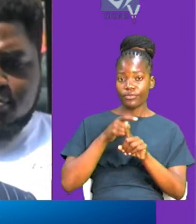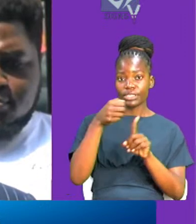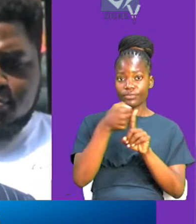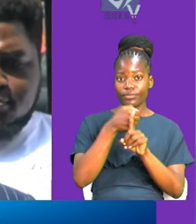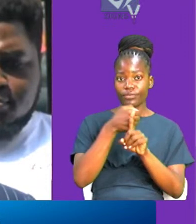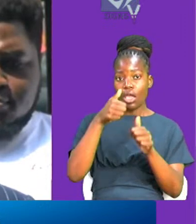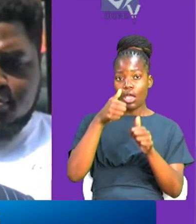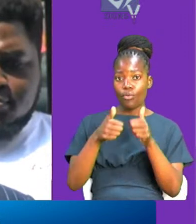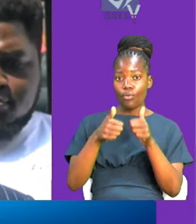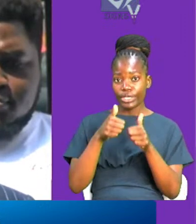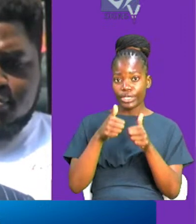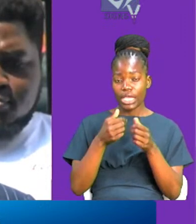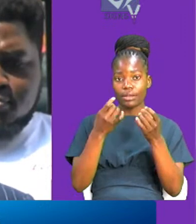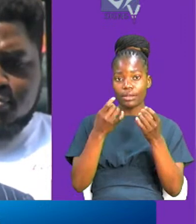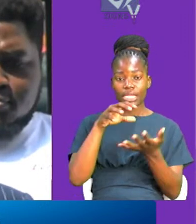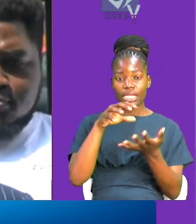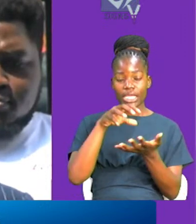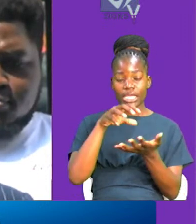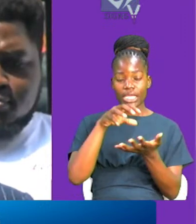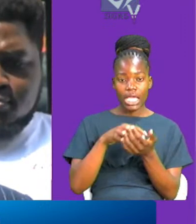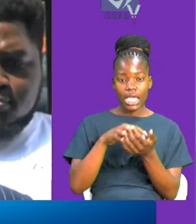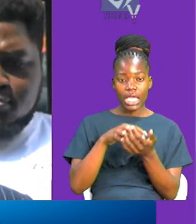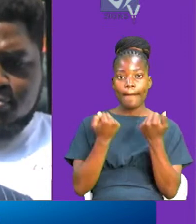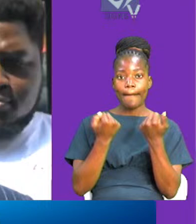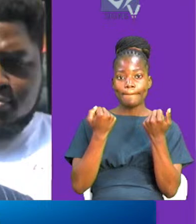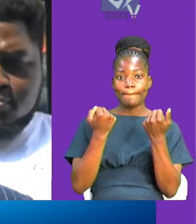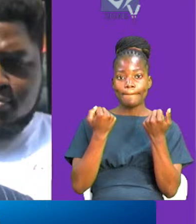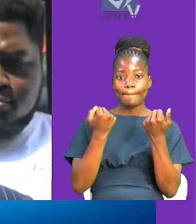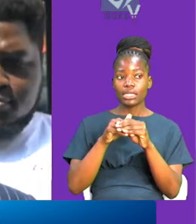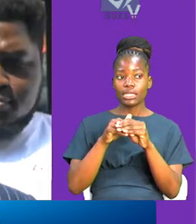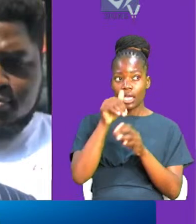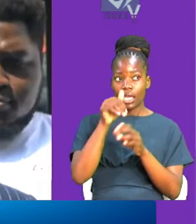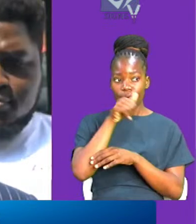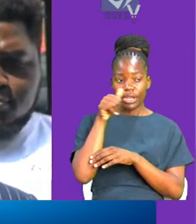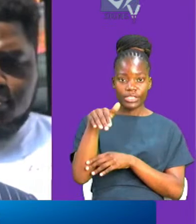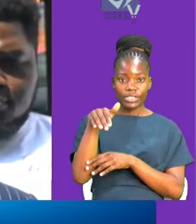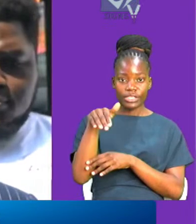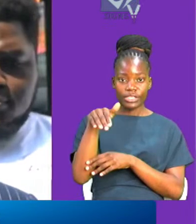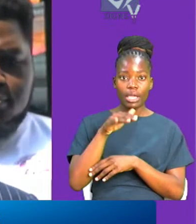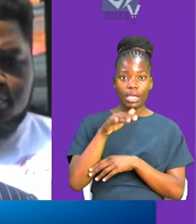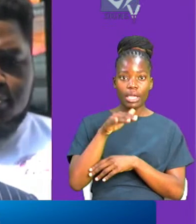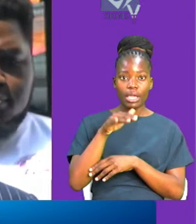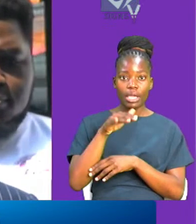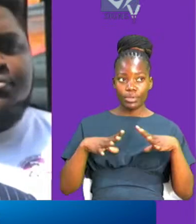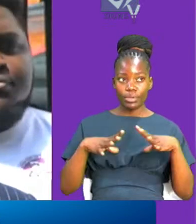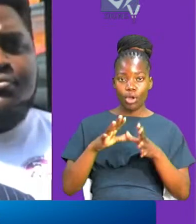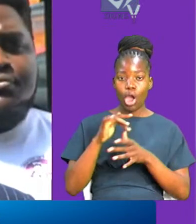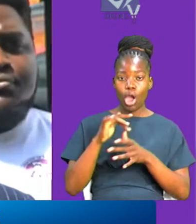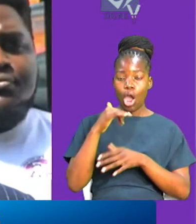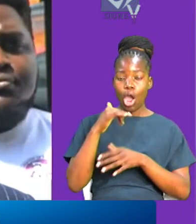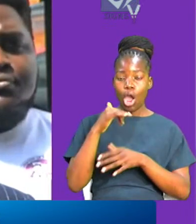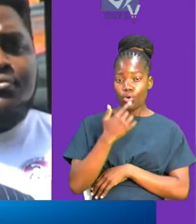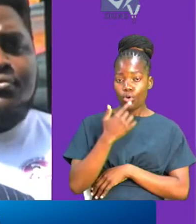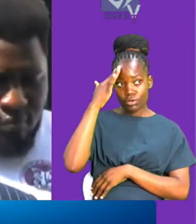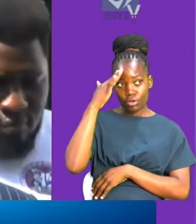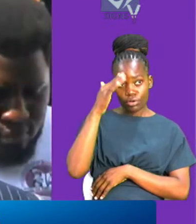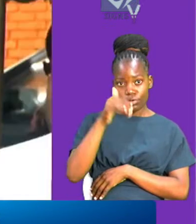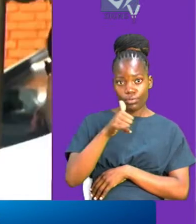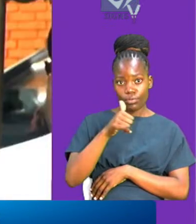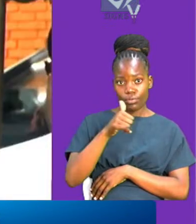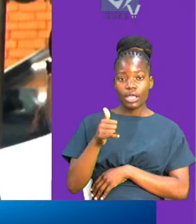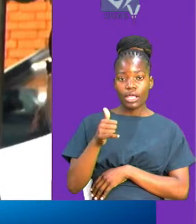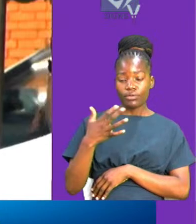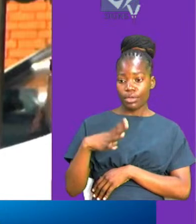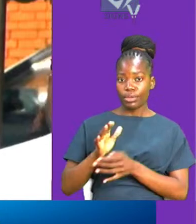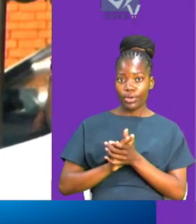which in most cases occurs in private spaces by perpetrators who are well known to the victims.